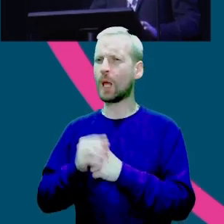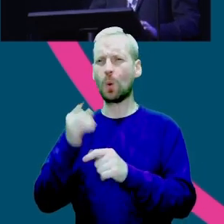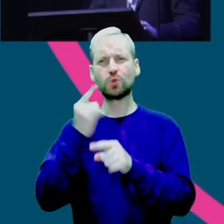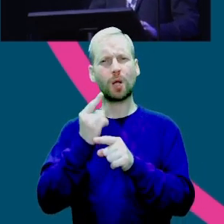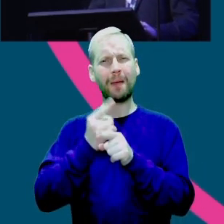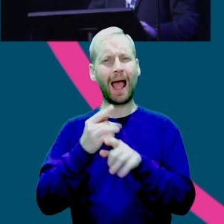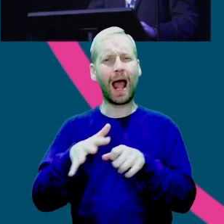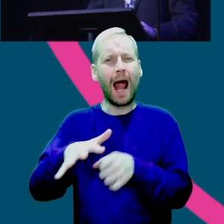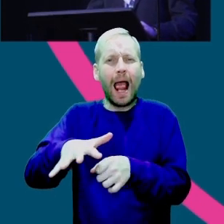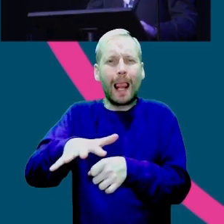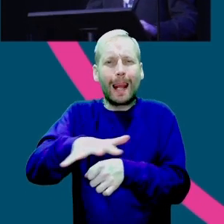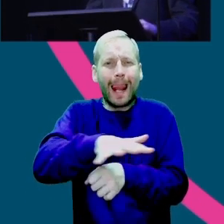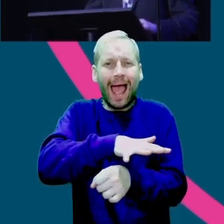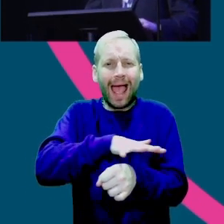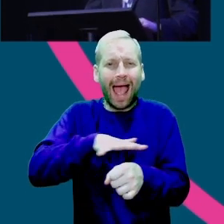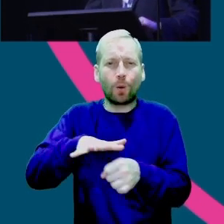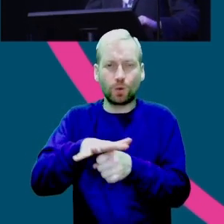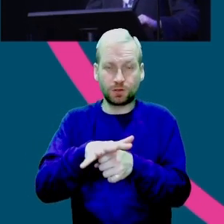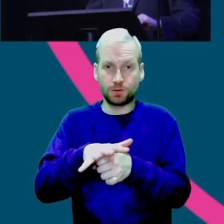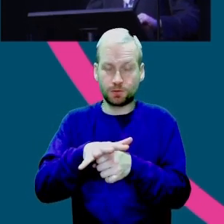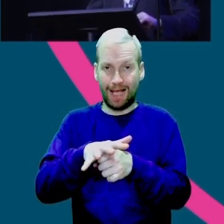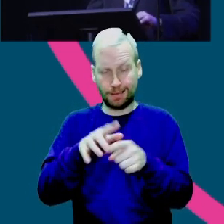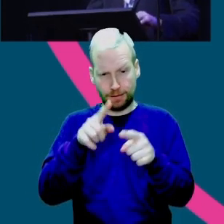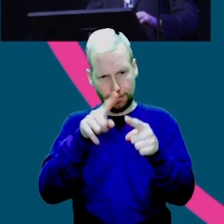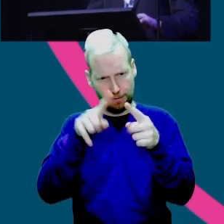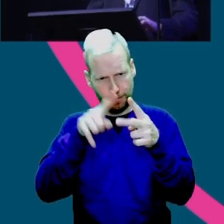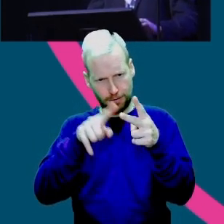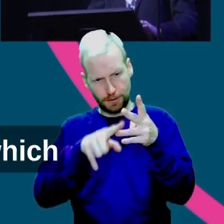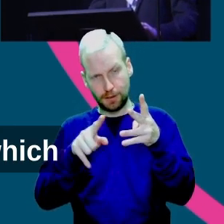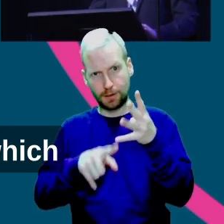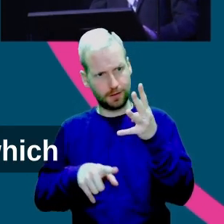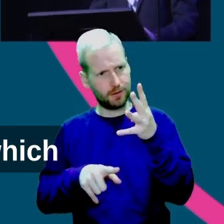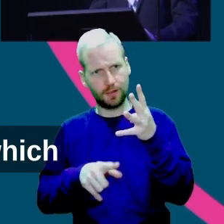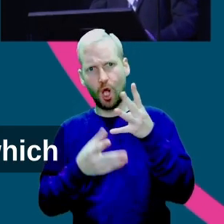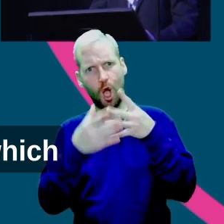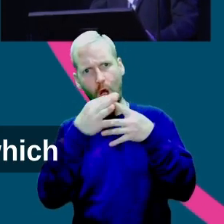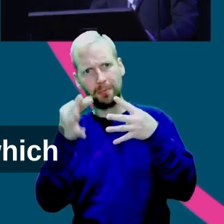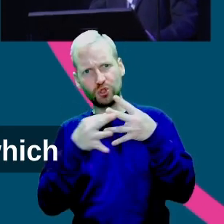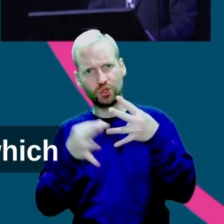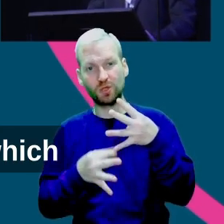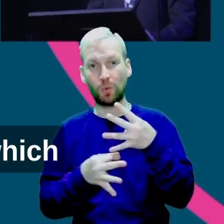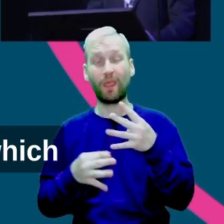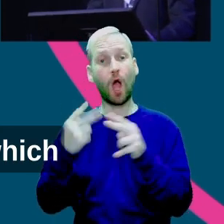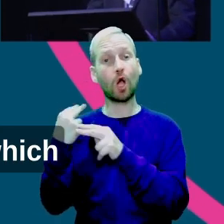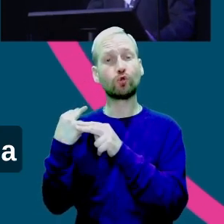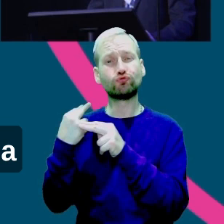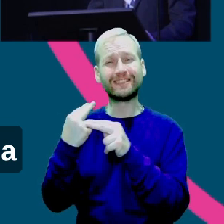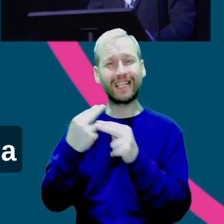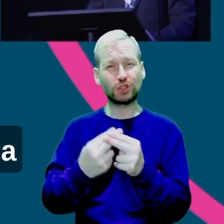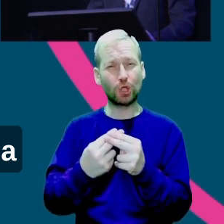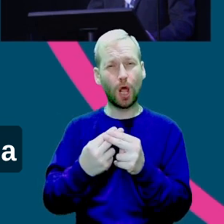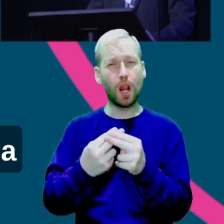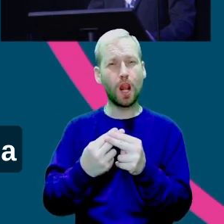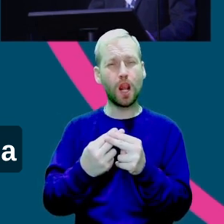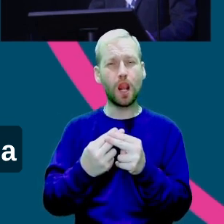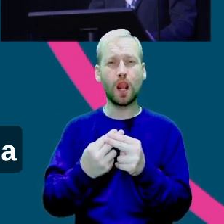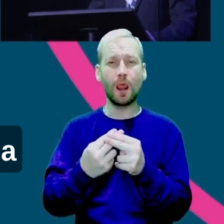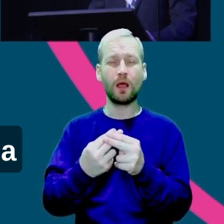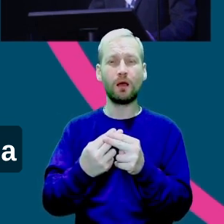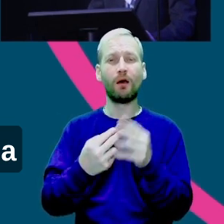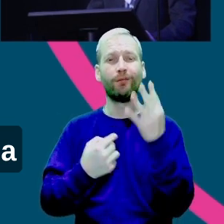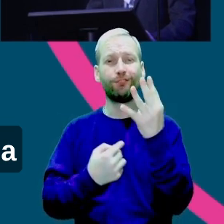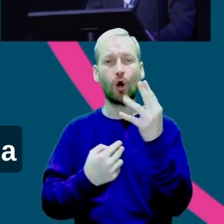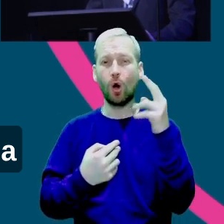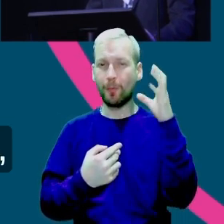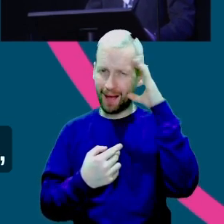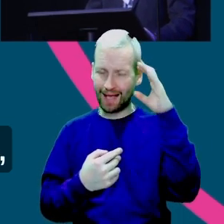our new ward, and we had several options open to us. We could have gone for the traditional approach, which would have been simply 4-bedded